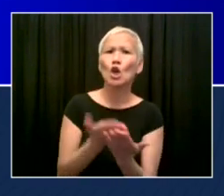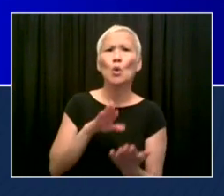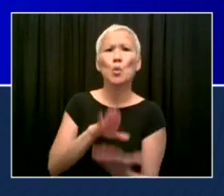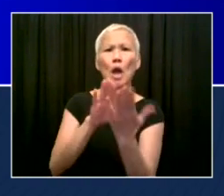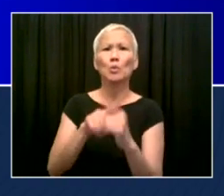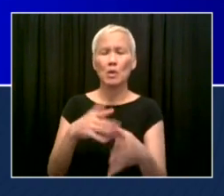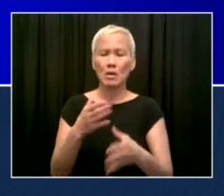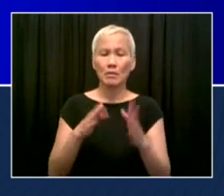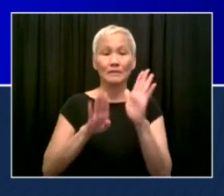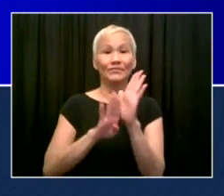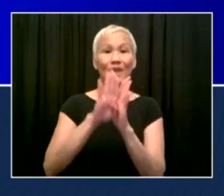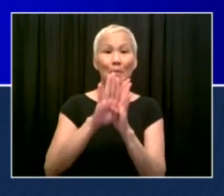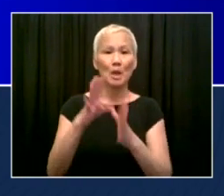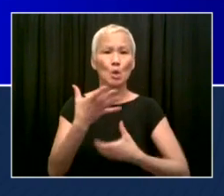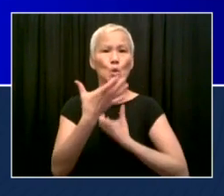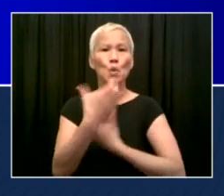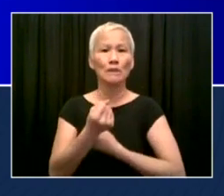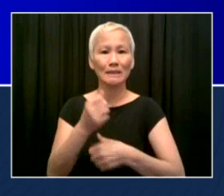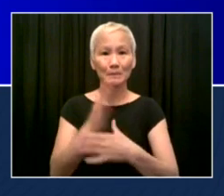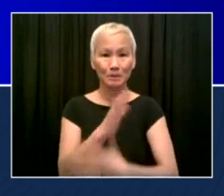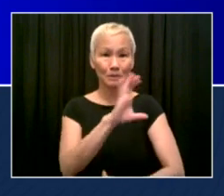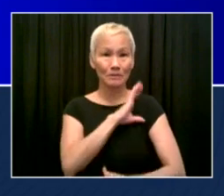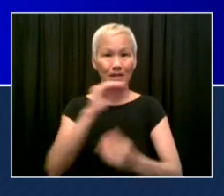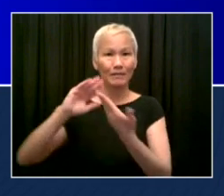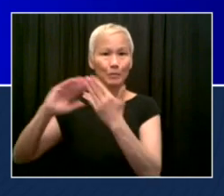that I think is going to make a big impact this summer.